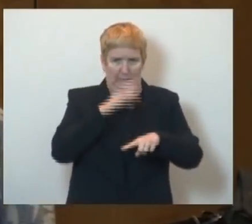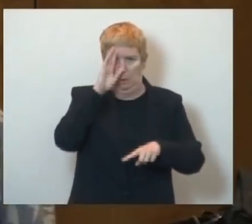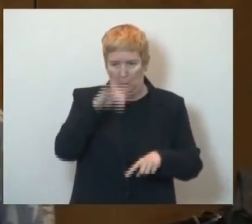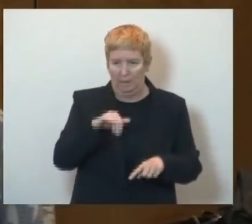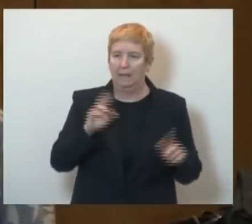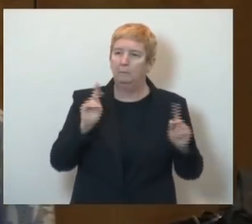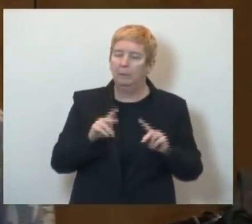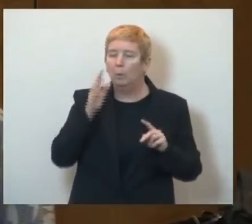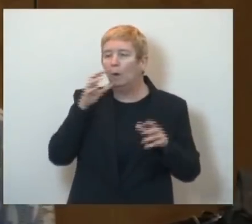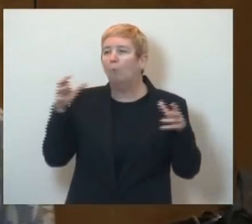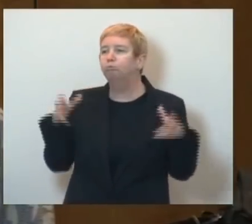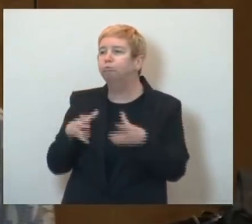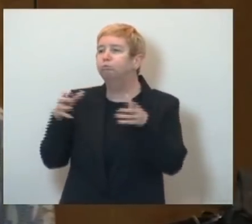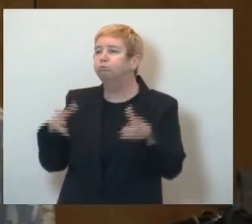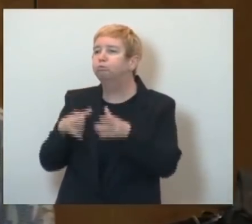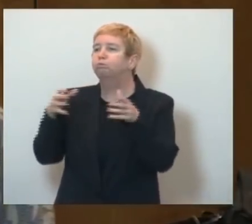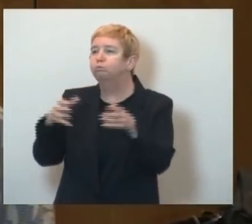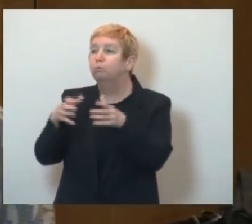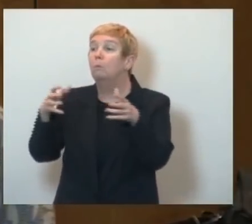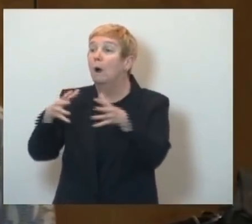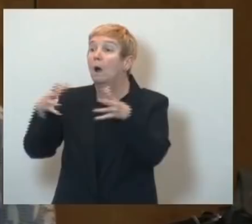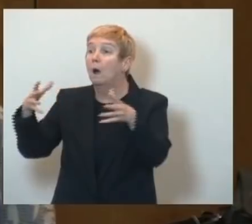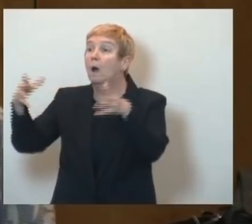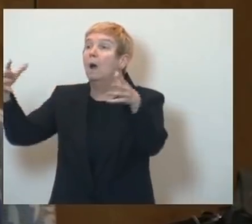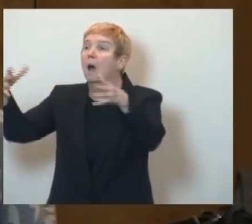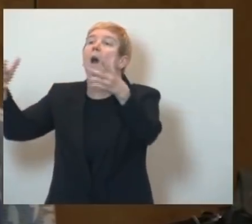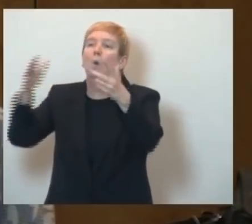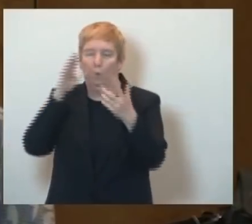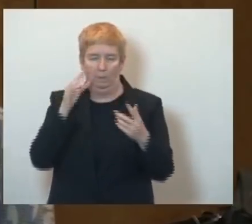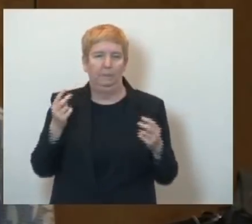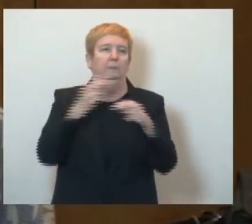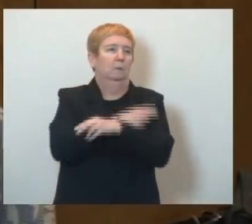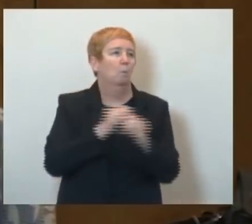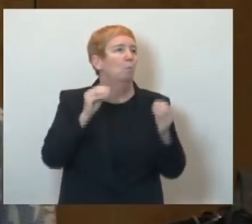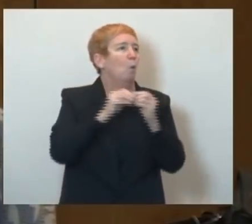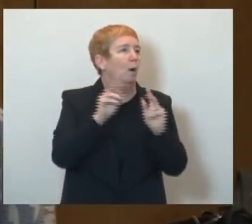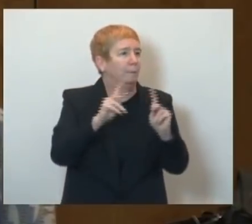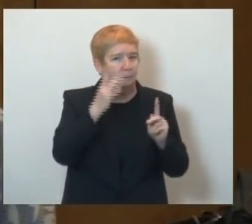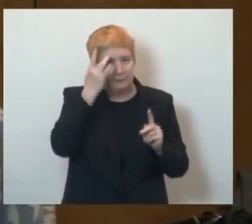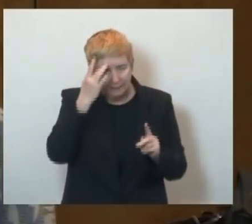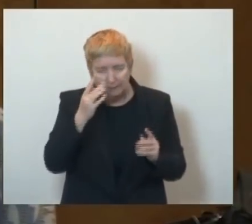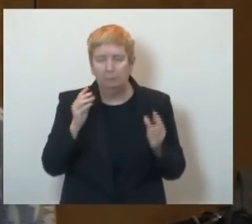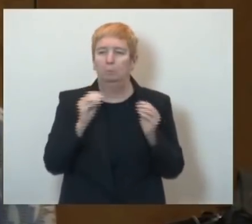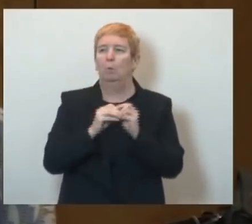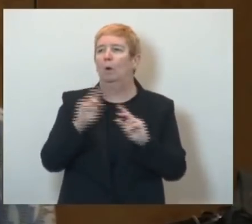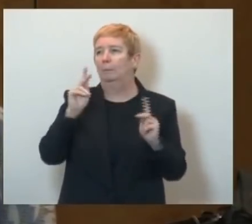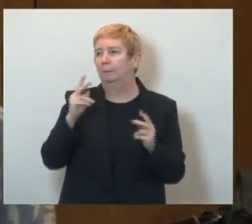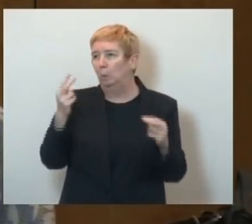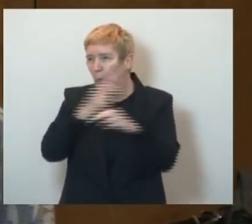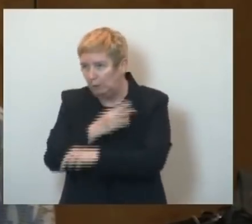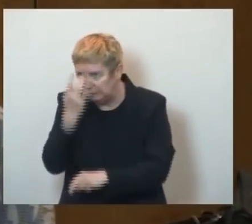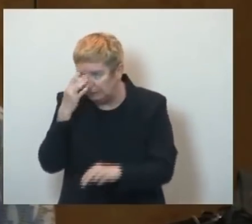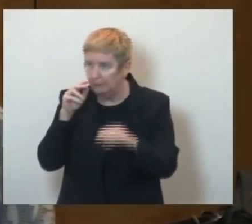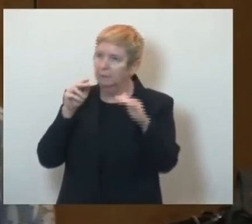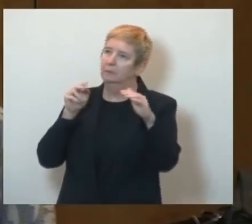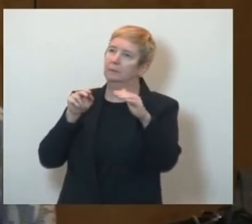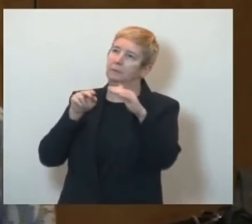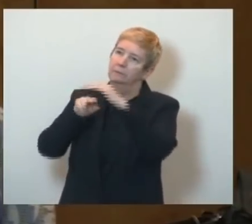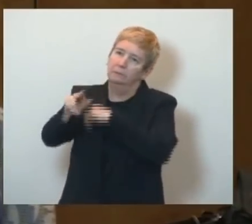congregate more, there'll be more cases. There'll be more hospitalizations. There'll be more people on ventilators, and there'll be more fatalities. And